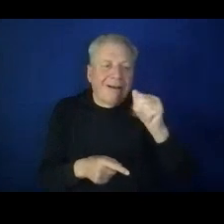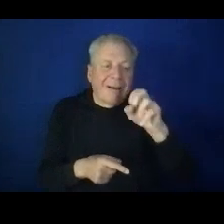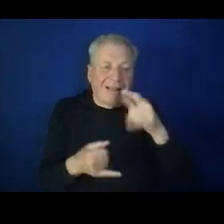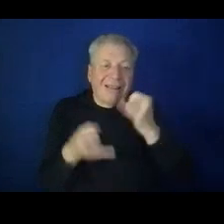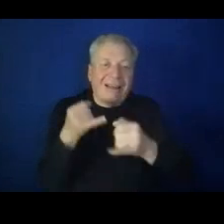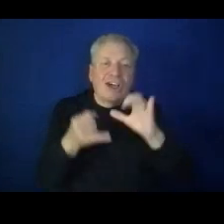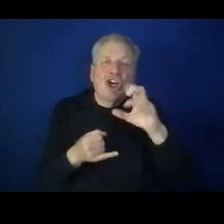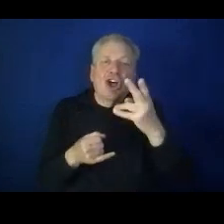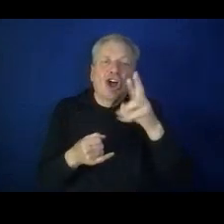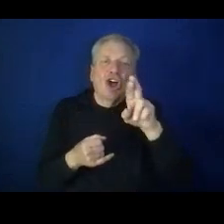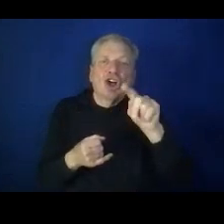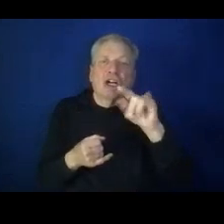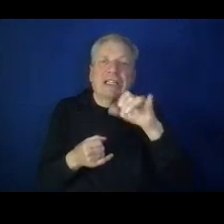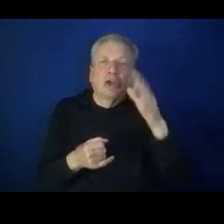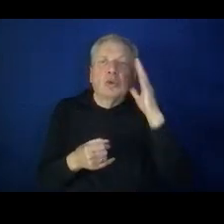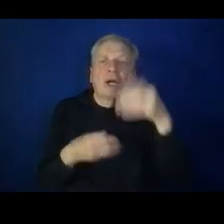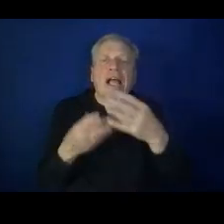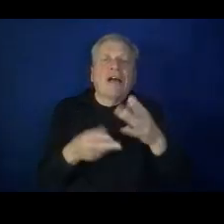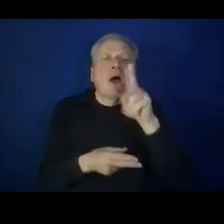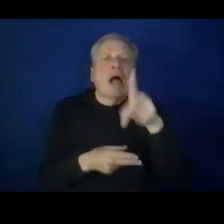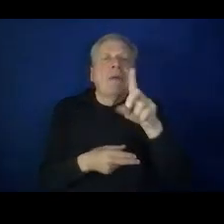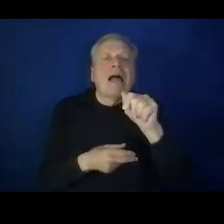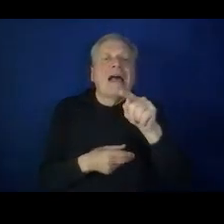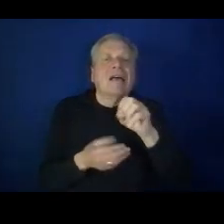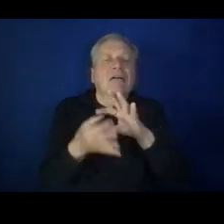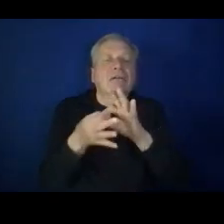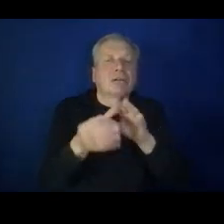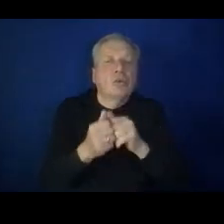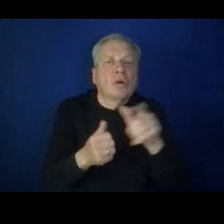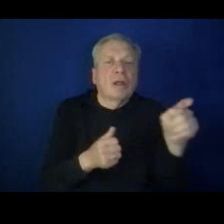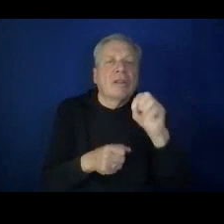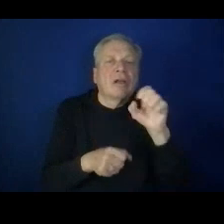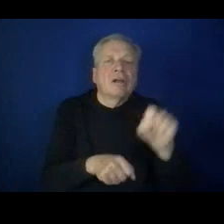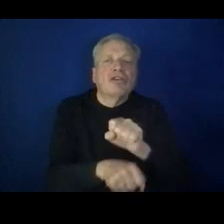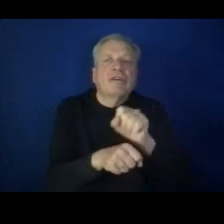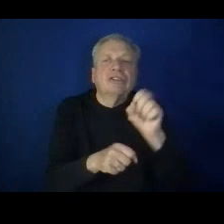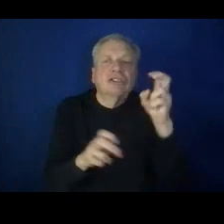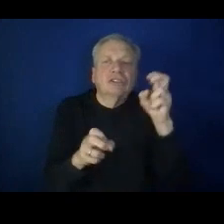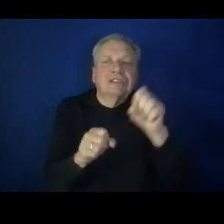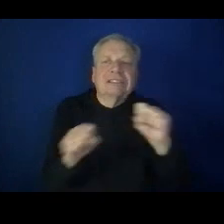give a few updates on the Backcountry Office reservation system.